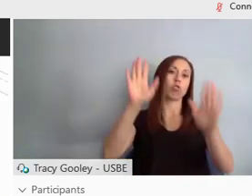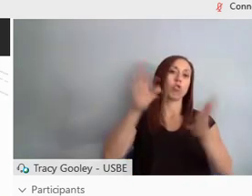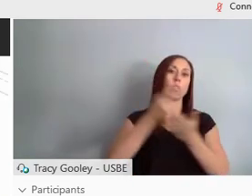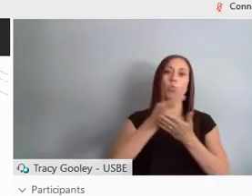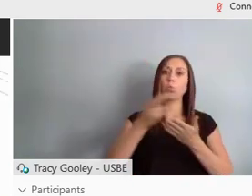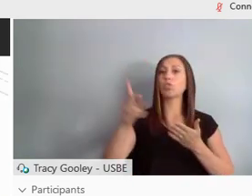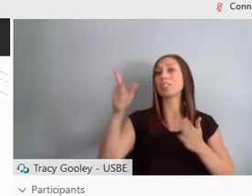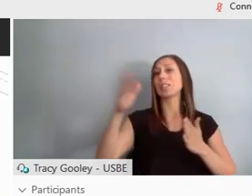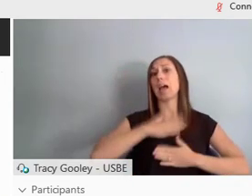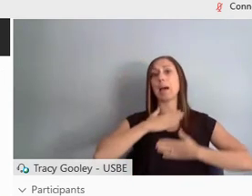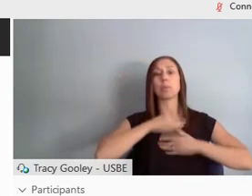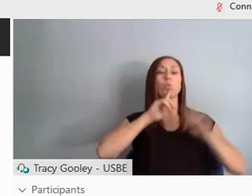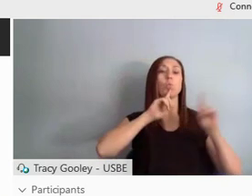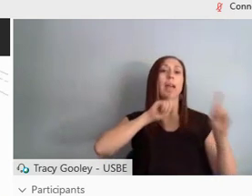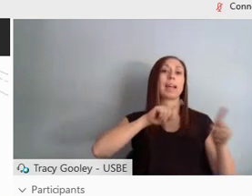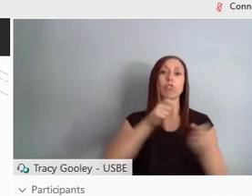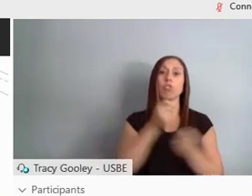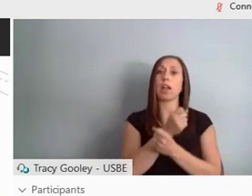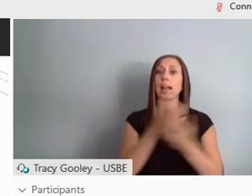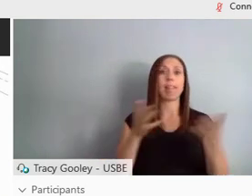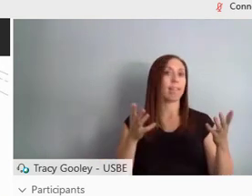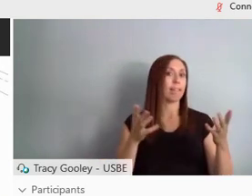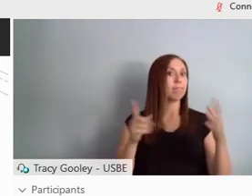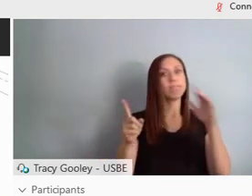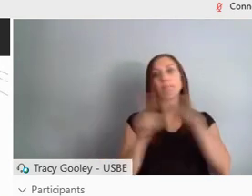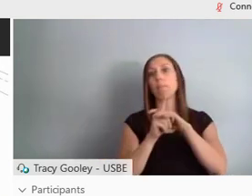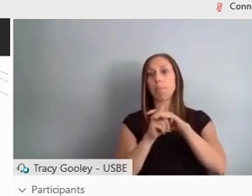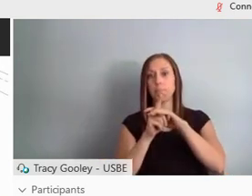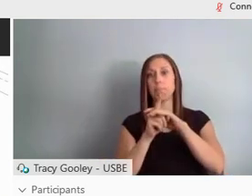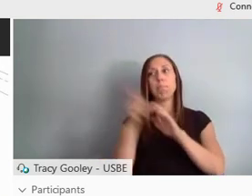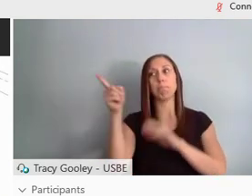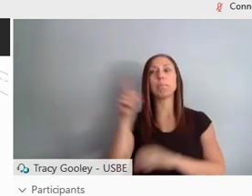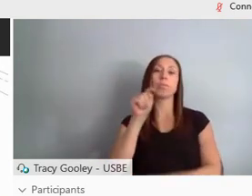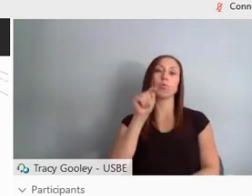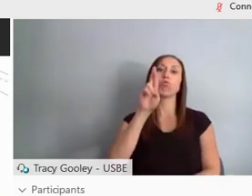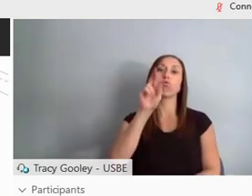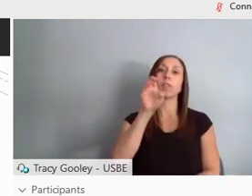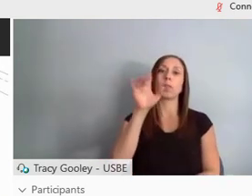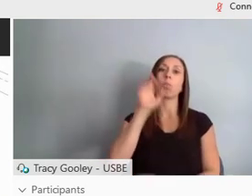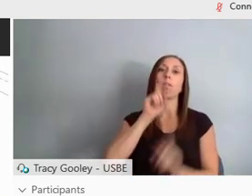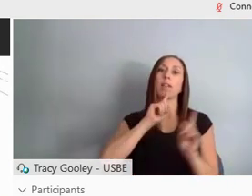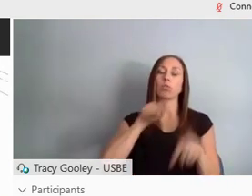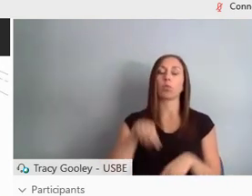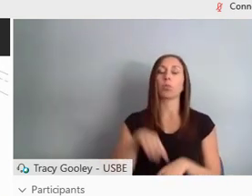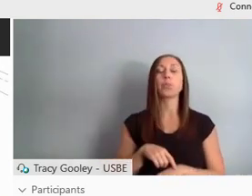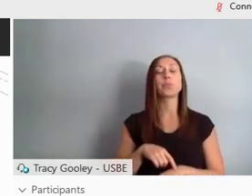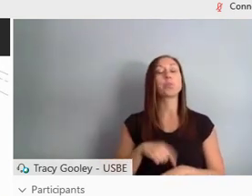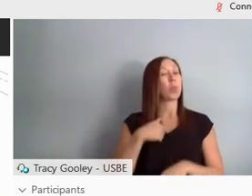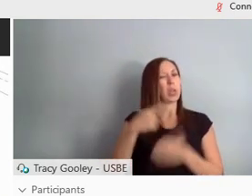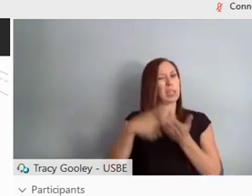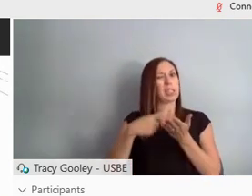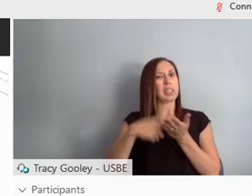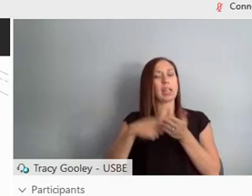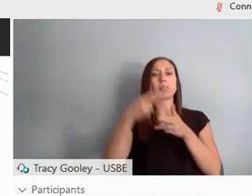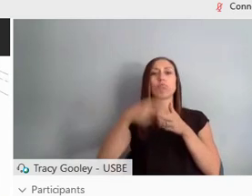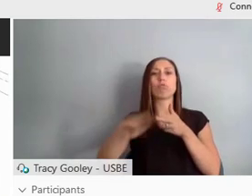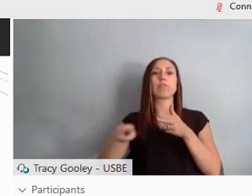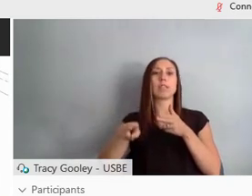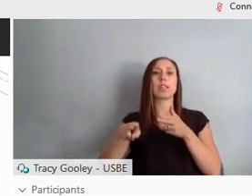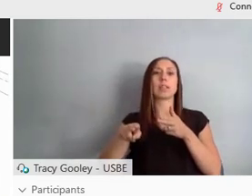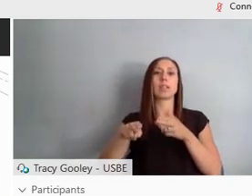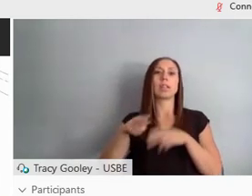is happy to answer any questions for you if they should come up. We did talk about very briefly at the beginning